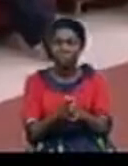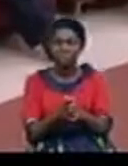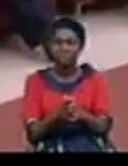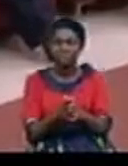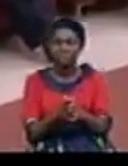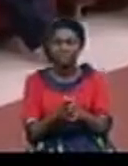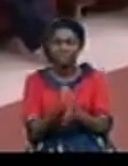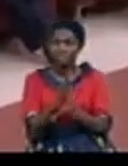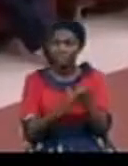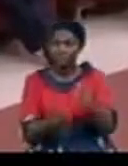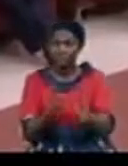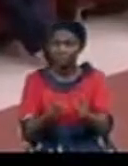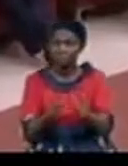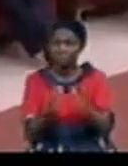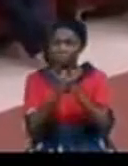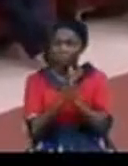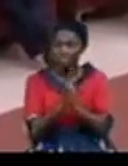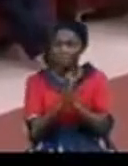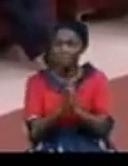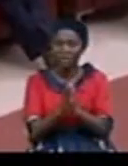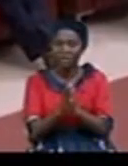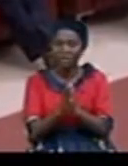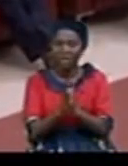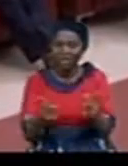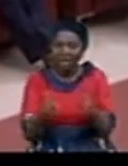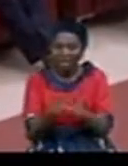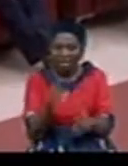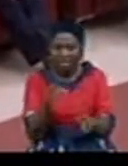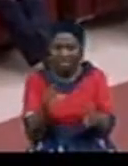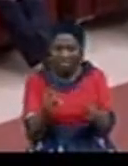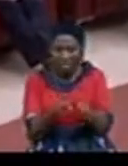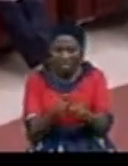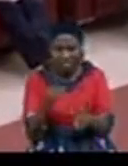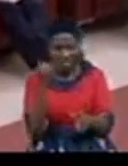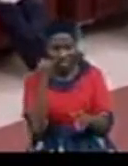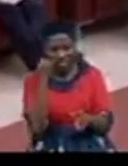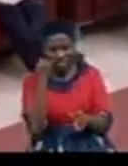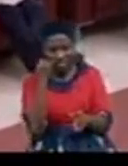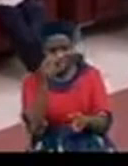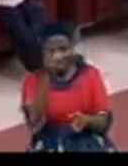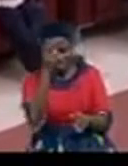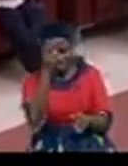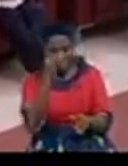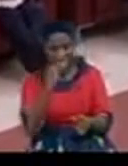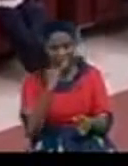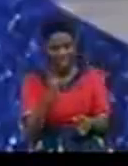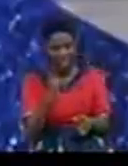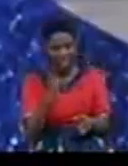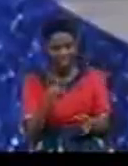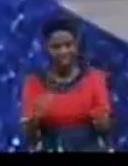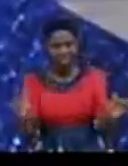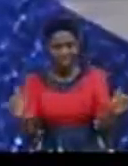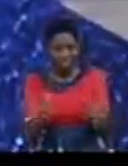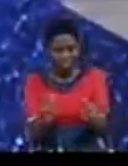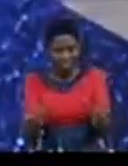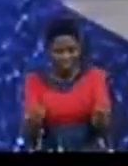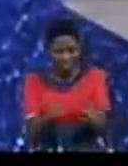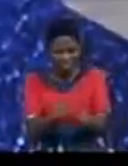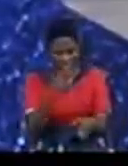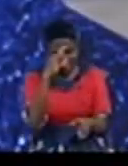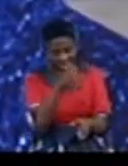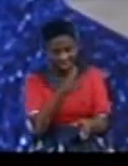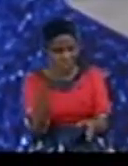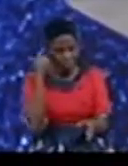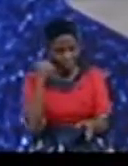they pray and save Satan. Is still like he was at the Garden of Eden. So